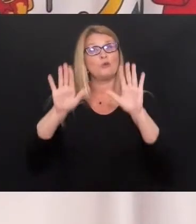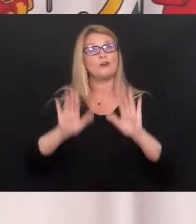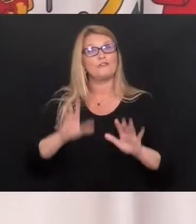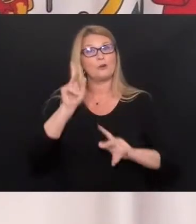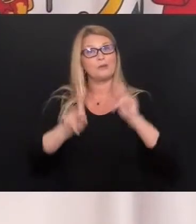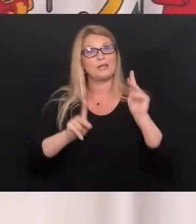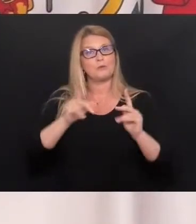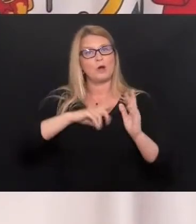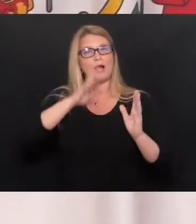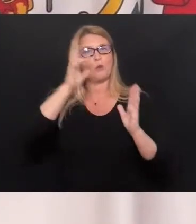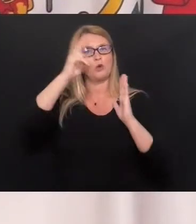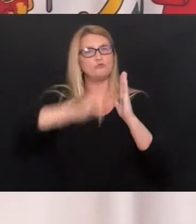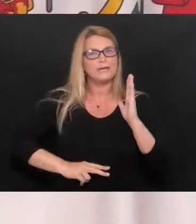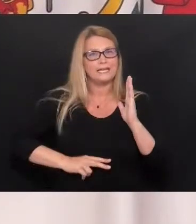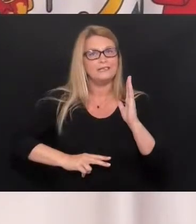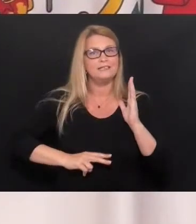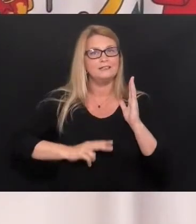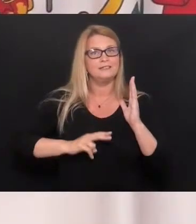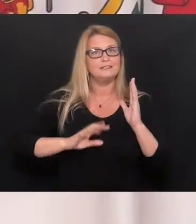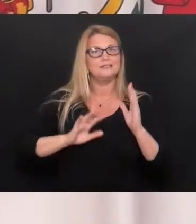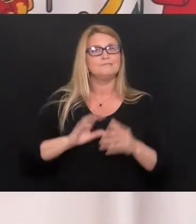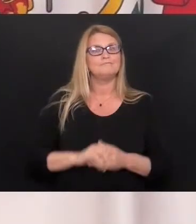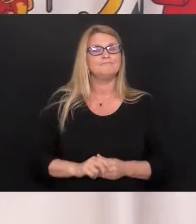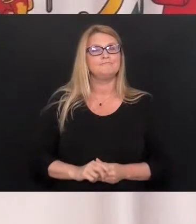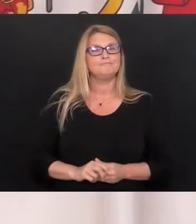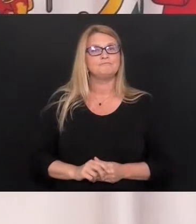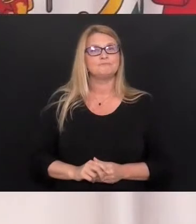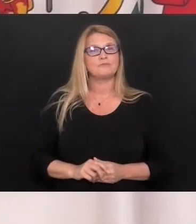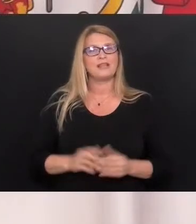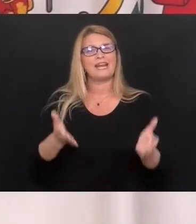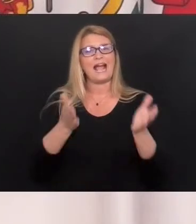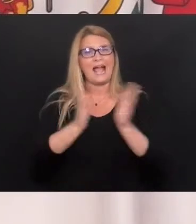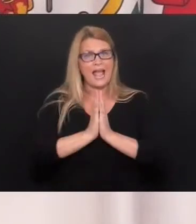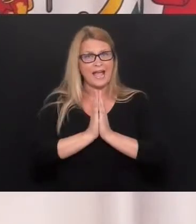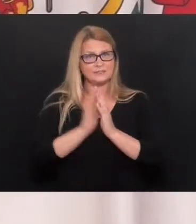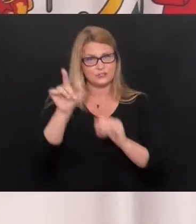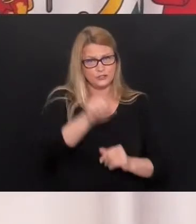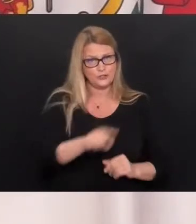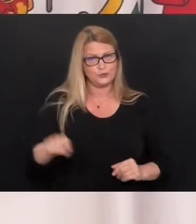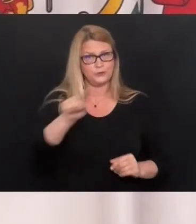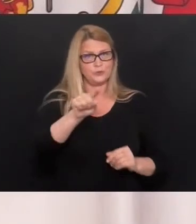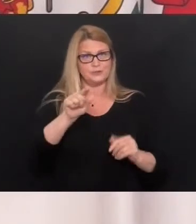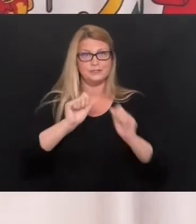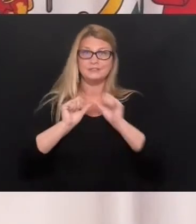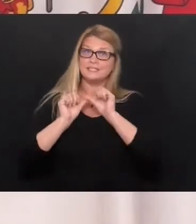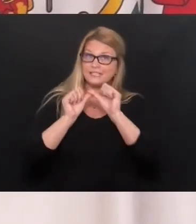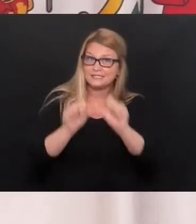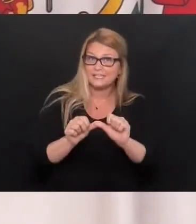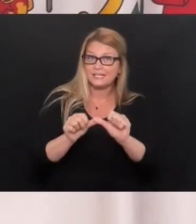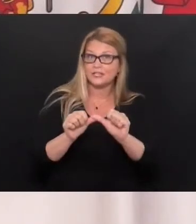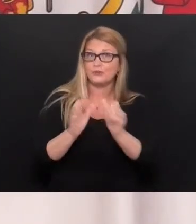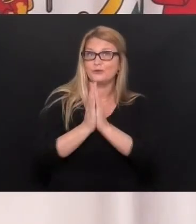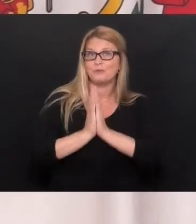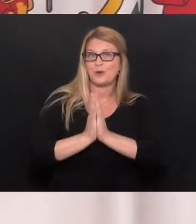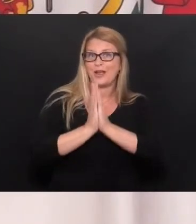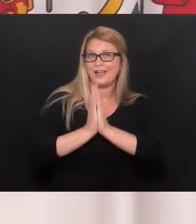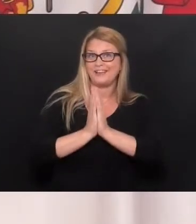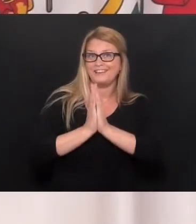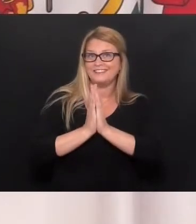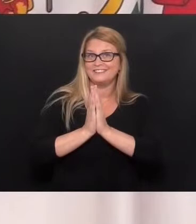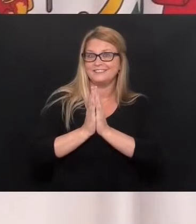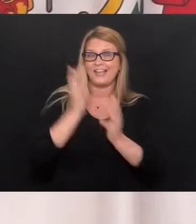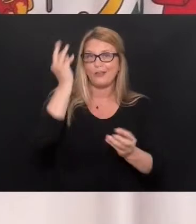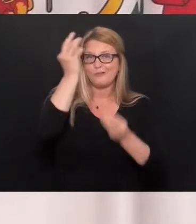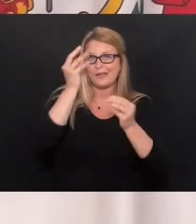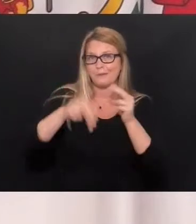to read through them and ask that everybody continue to keep all these great folks in your thoughts and your